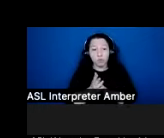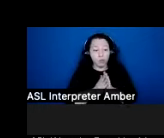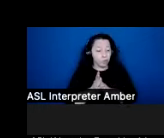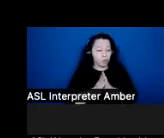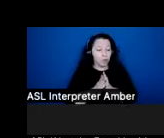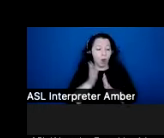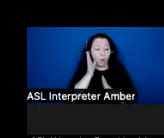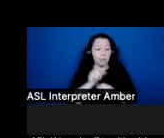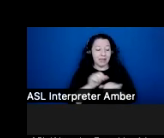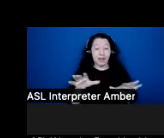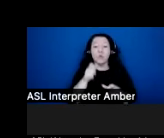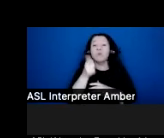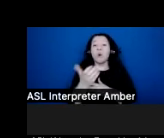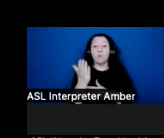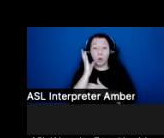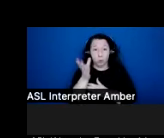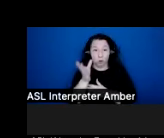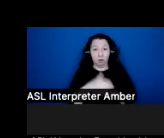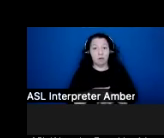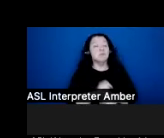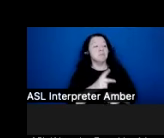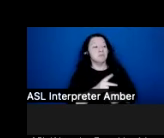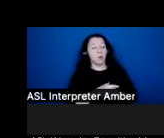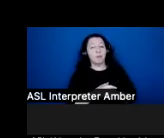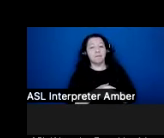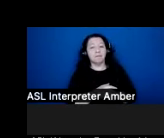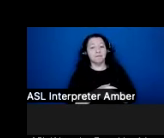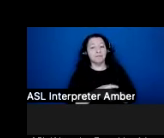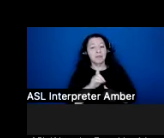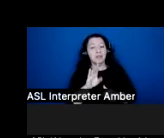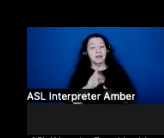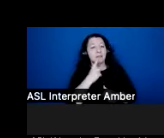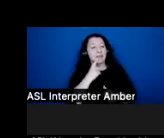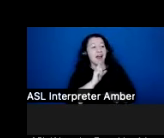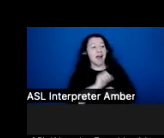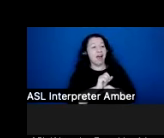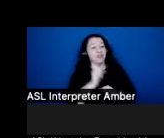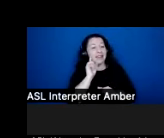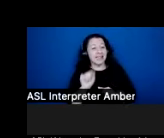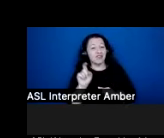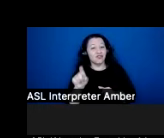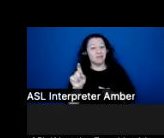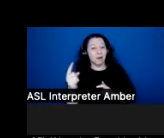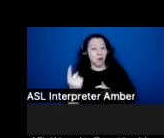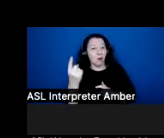tomorrow morning. Okay. All right. I actually think this one should have been all by itself.